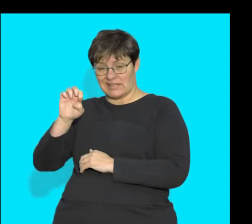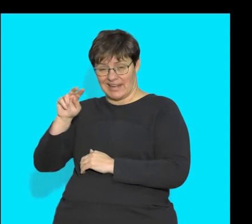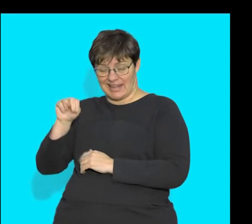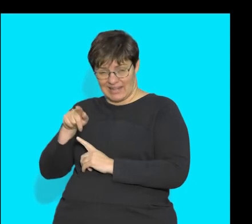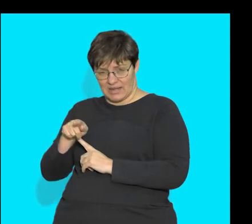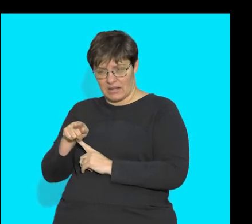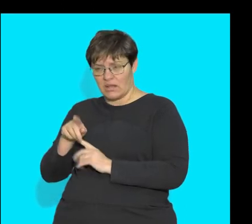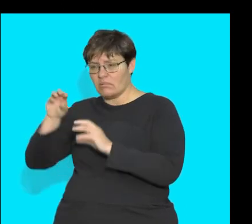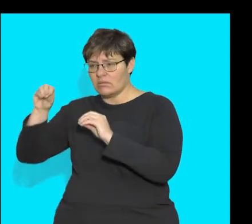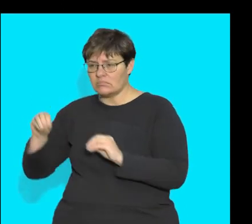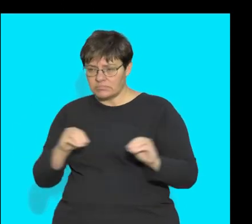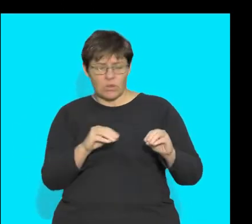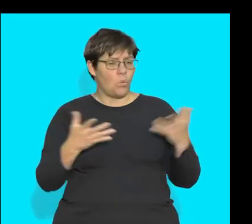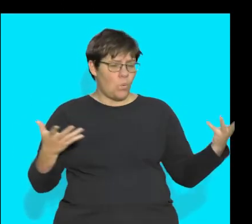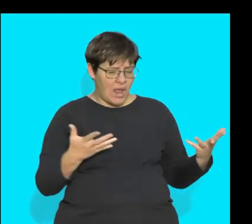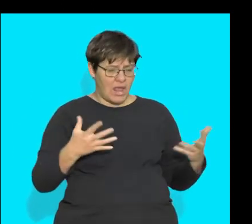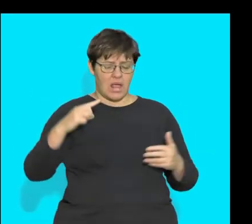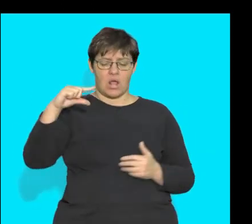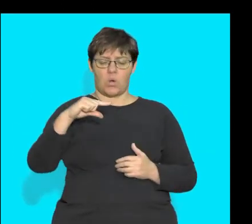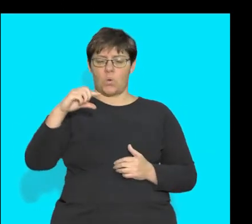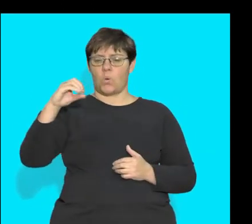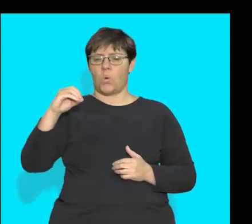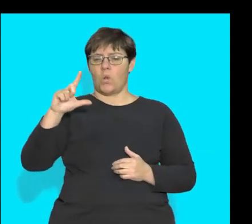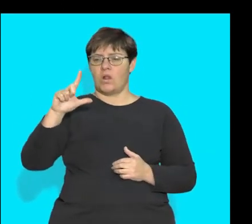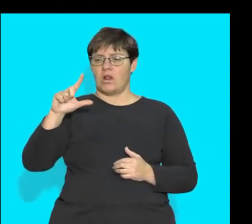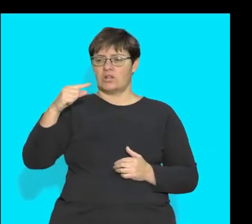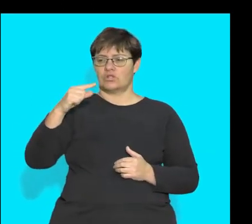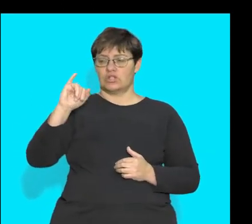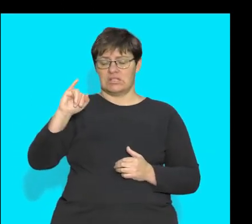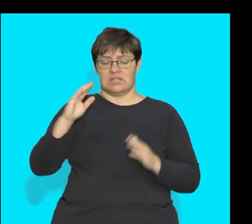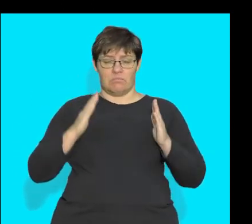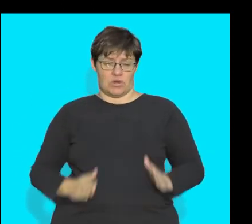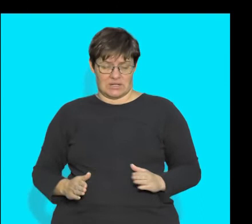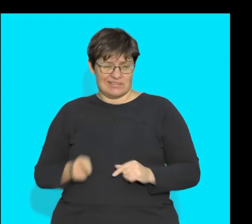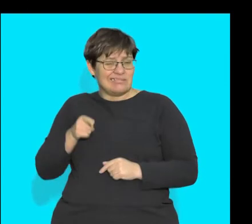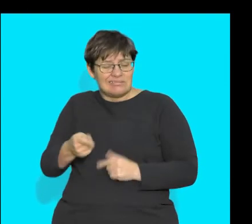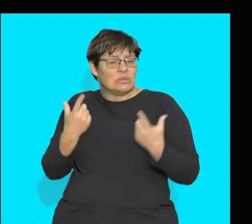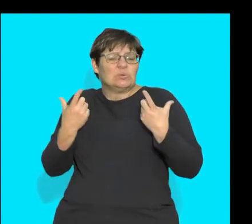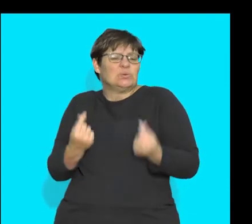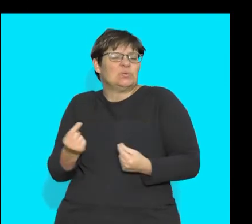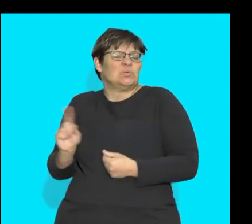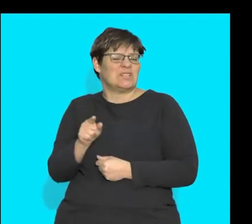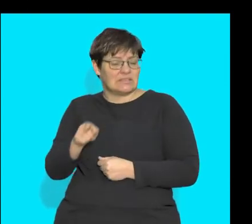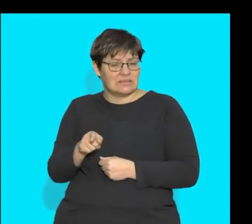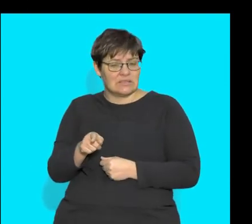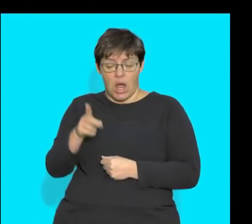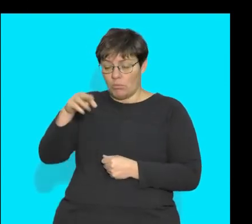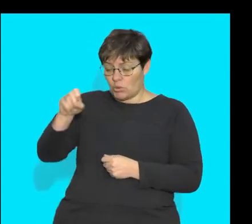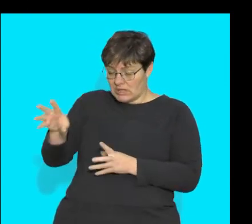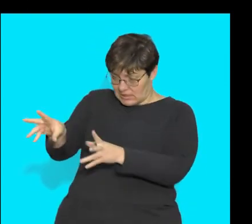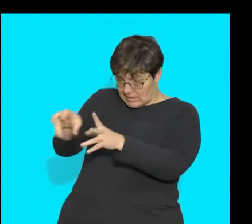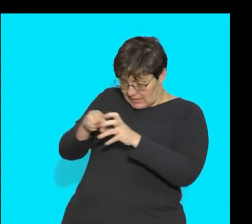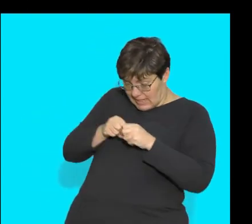goes to the Golgi body or Golgi apparatus. And what the Golgi body does, it takes that